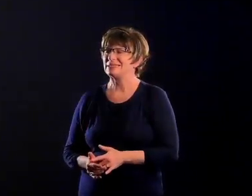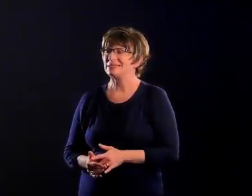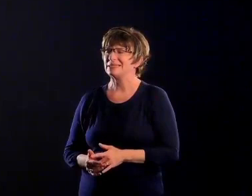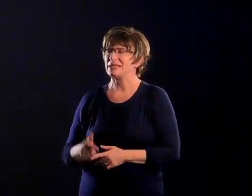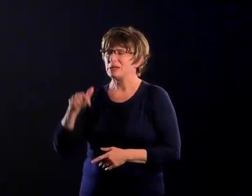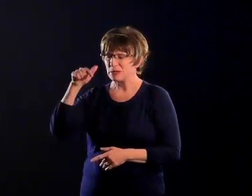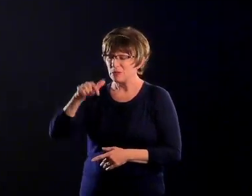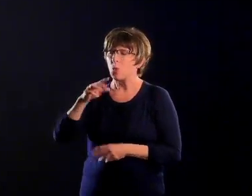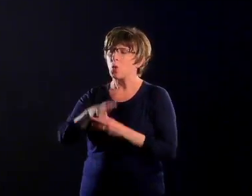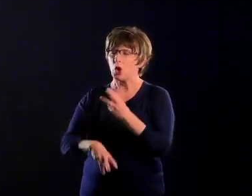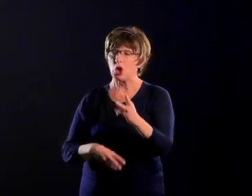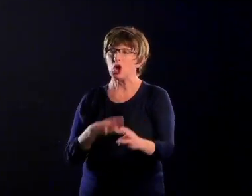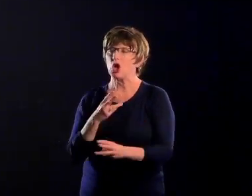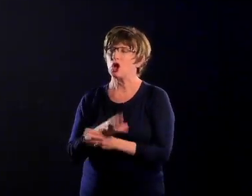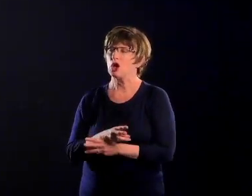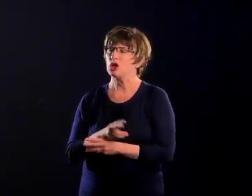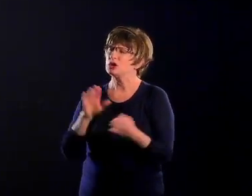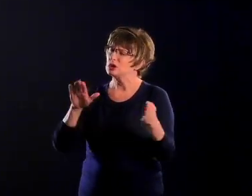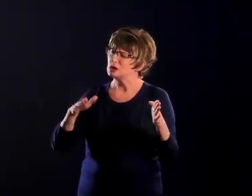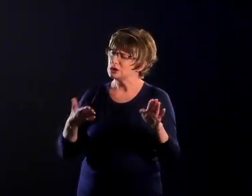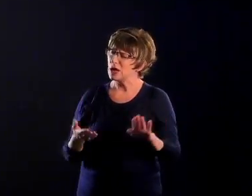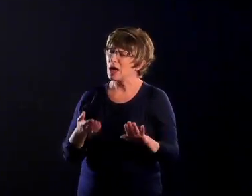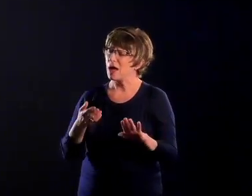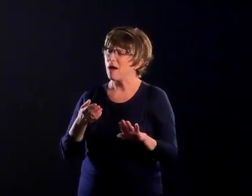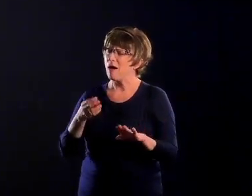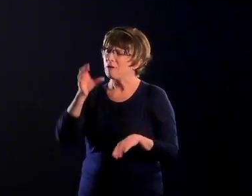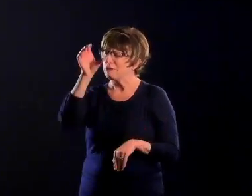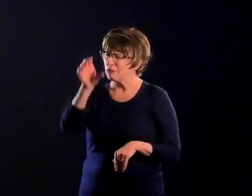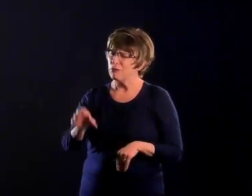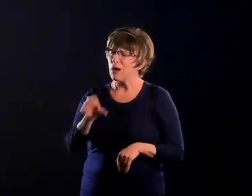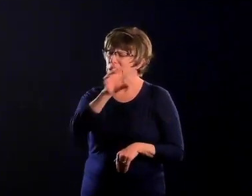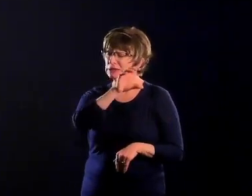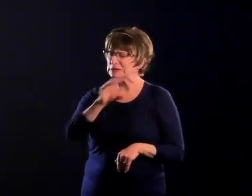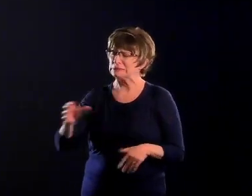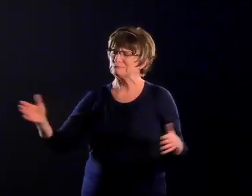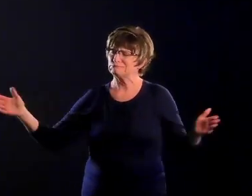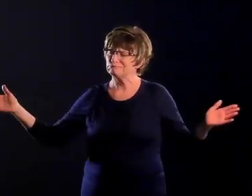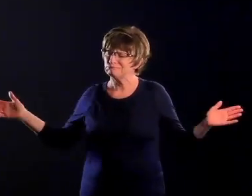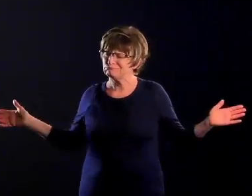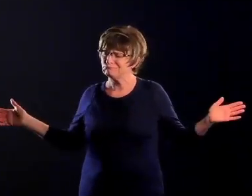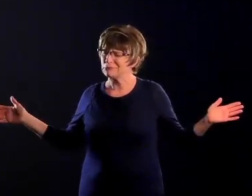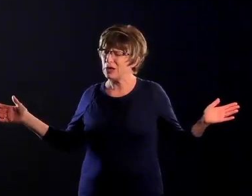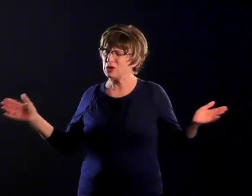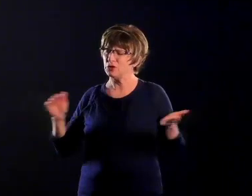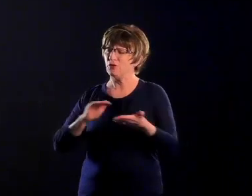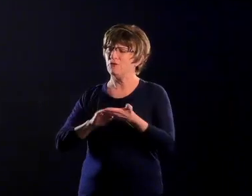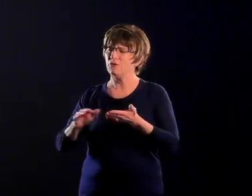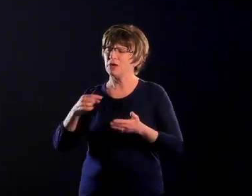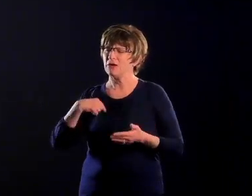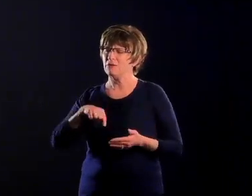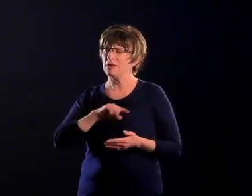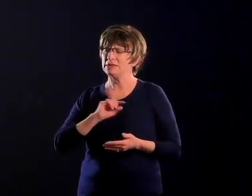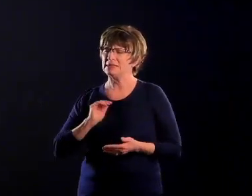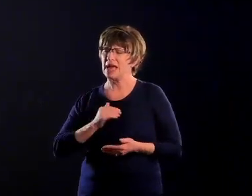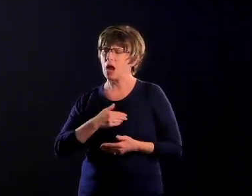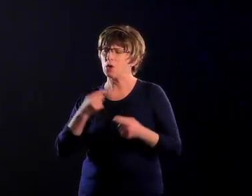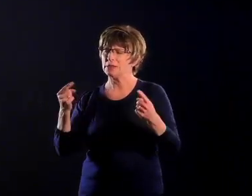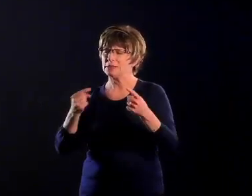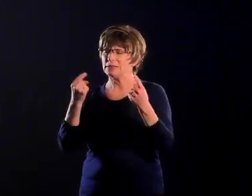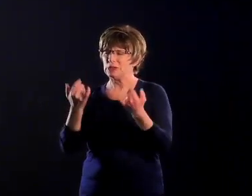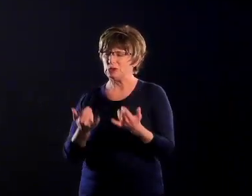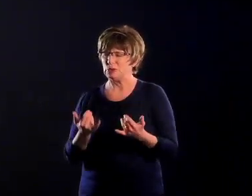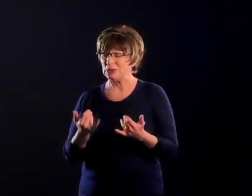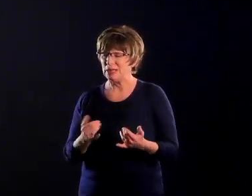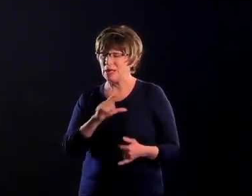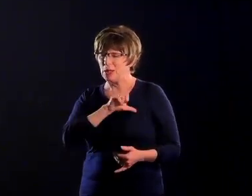world to die upon a cross to forgive us of our sins. Today, Lord